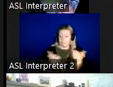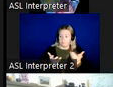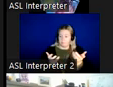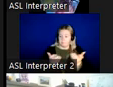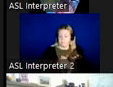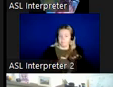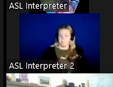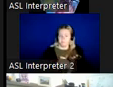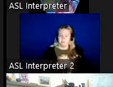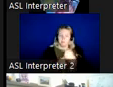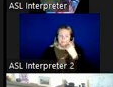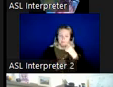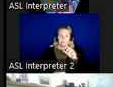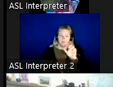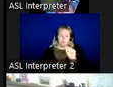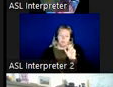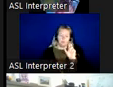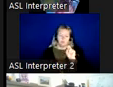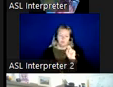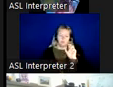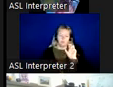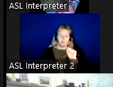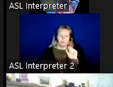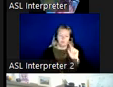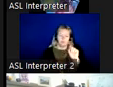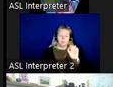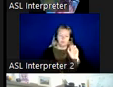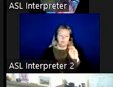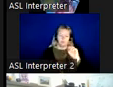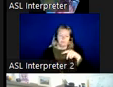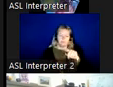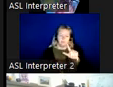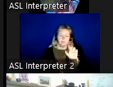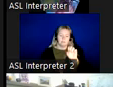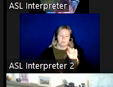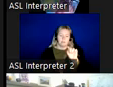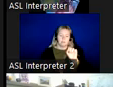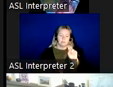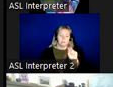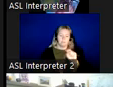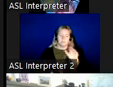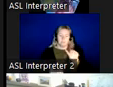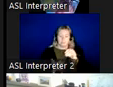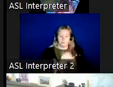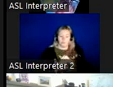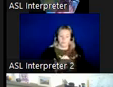for the Anna Templeton's Center, they're